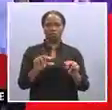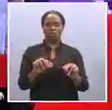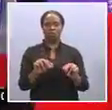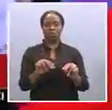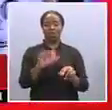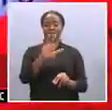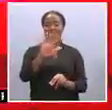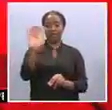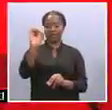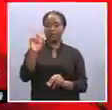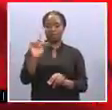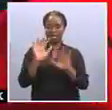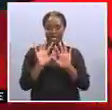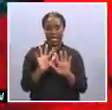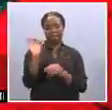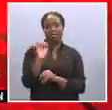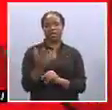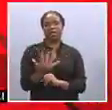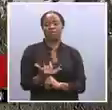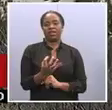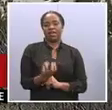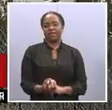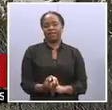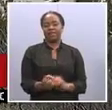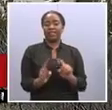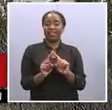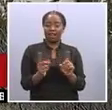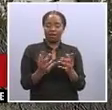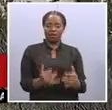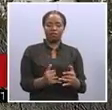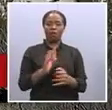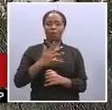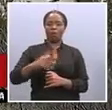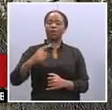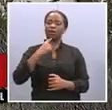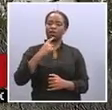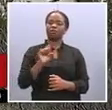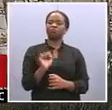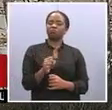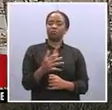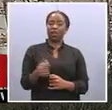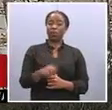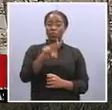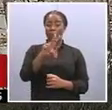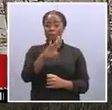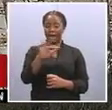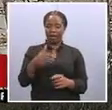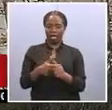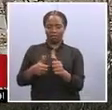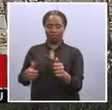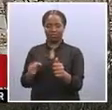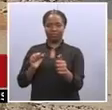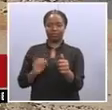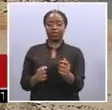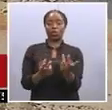to 10% for most consumers. So far, the drought and water crisis has set back revenue by 2 billion rand. The new